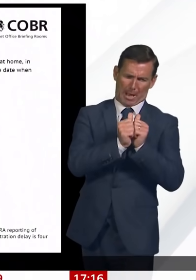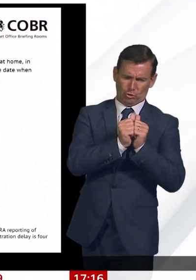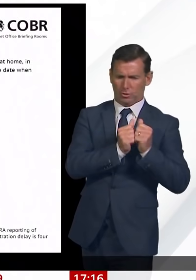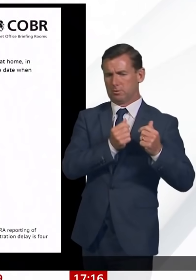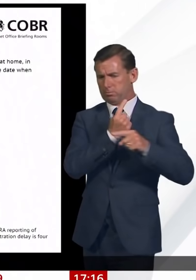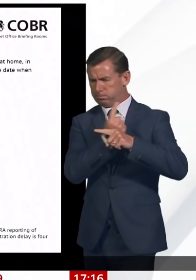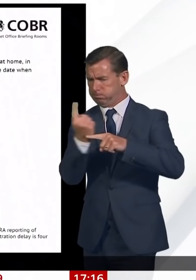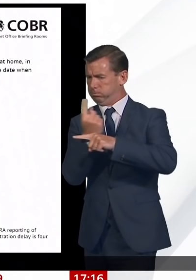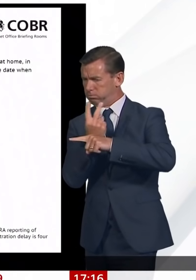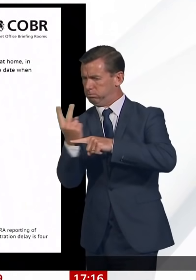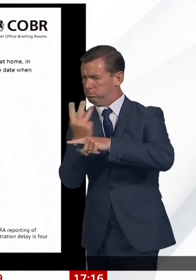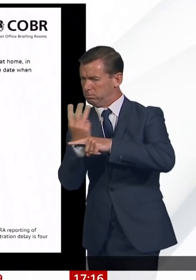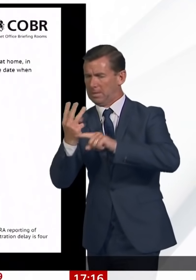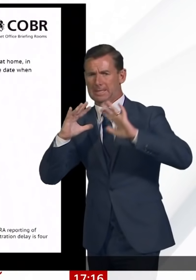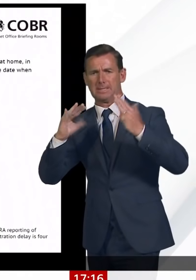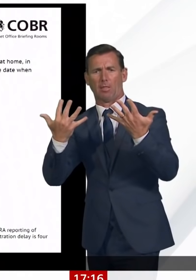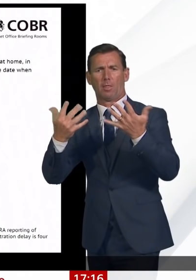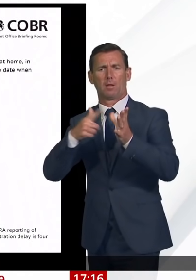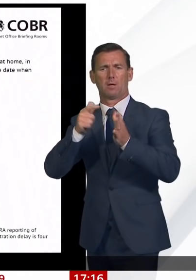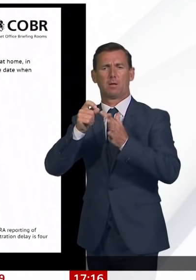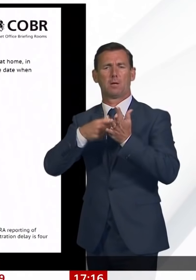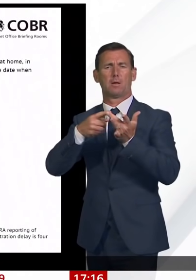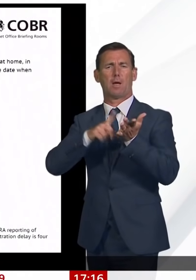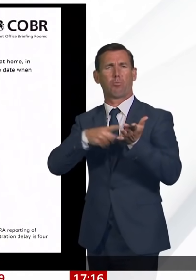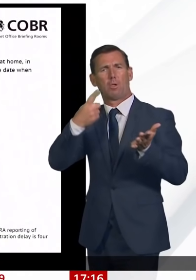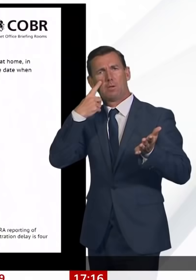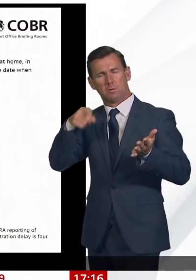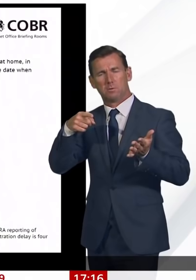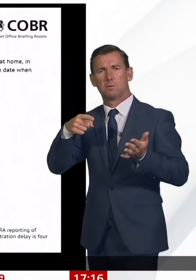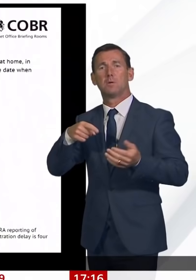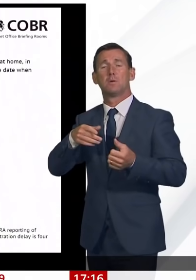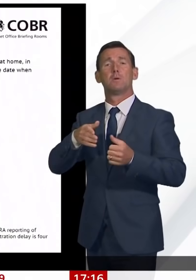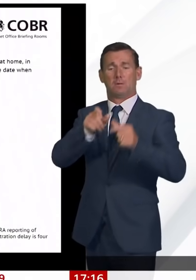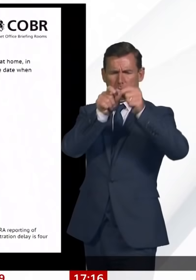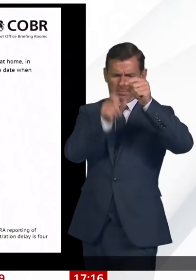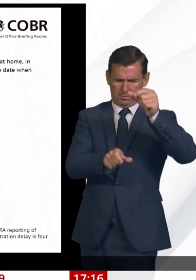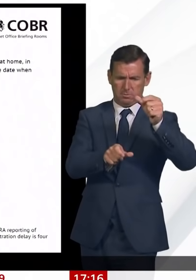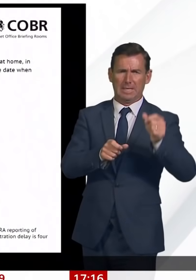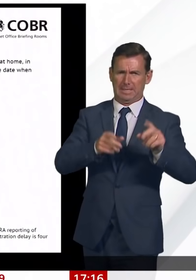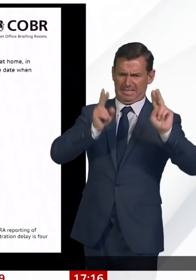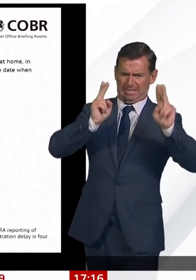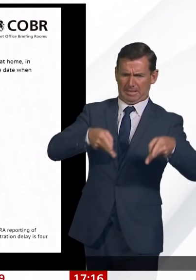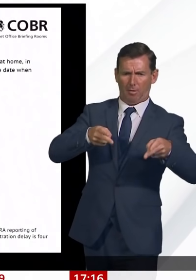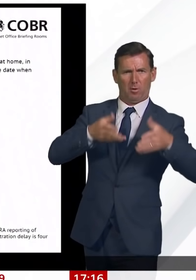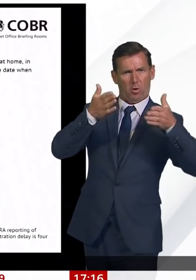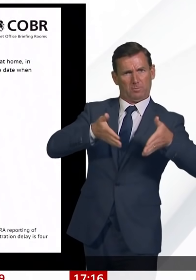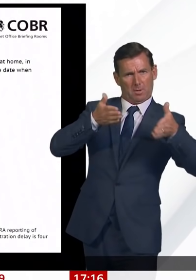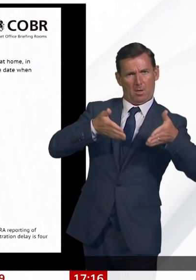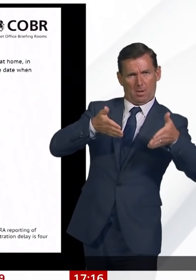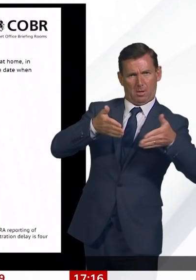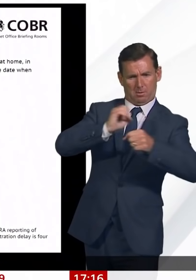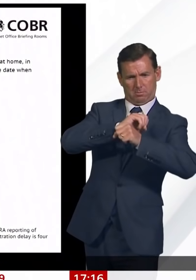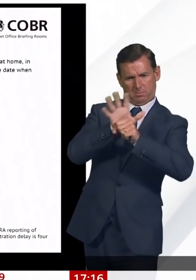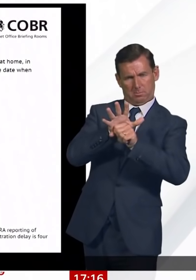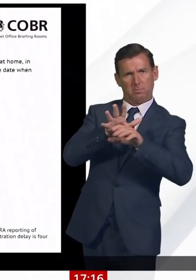April. And it shows you, first of all, deaths in hospital from